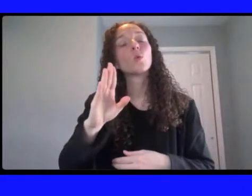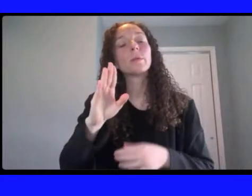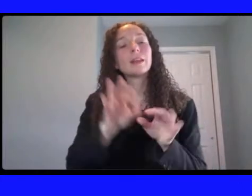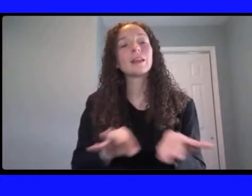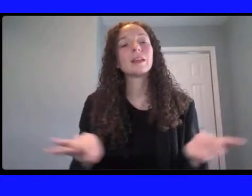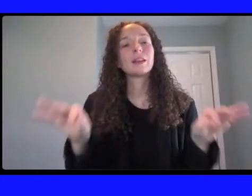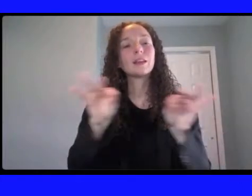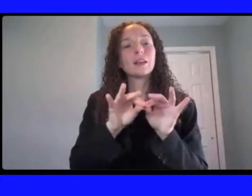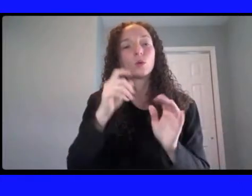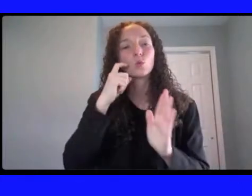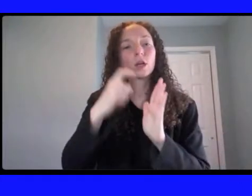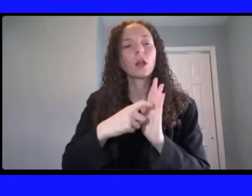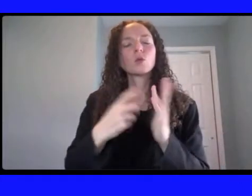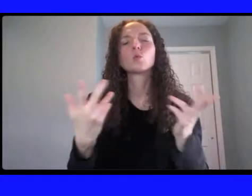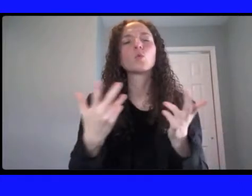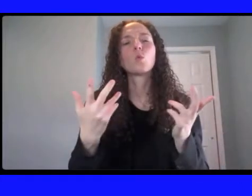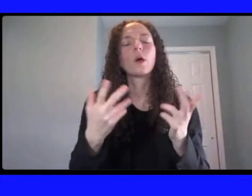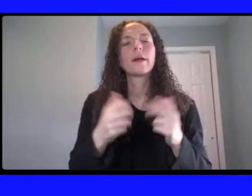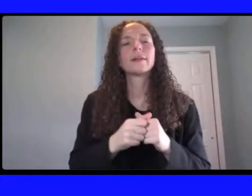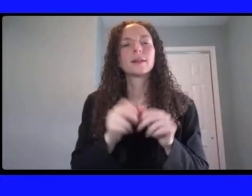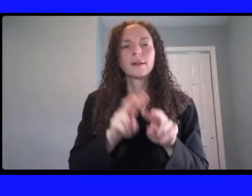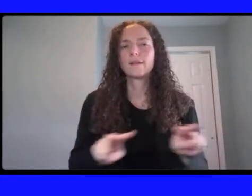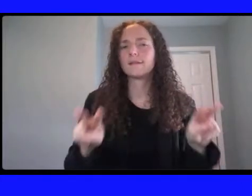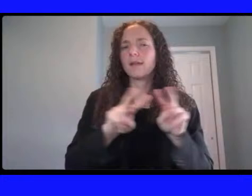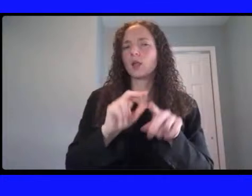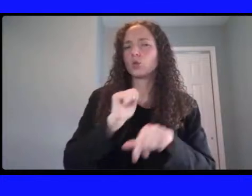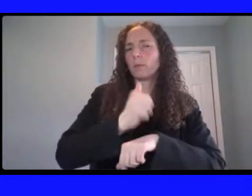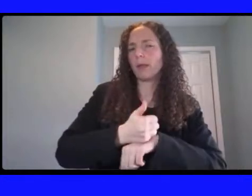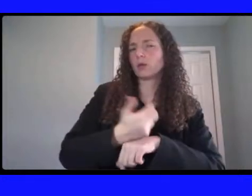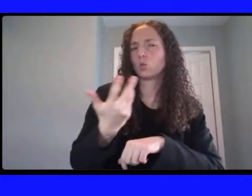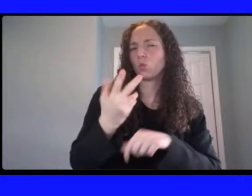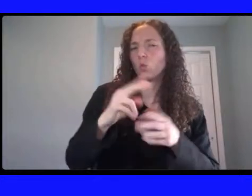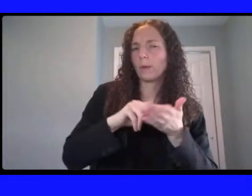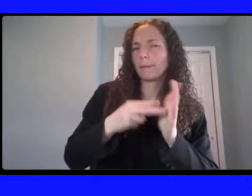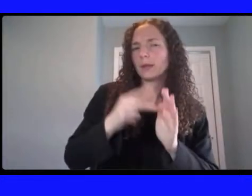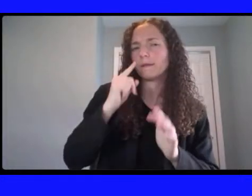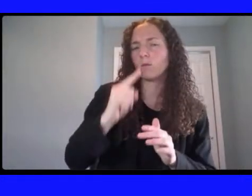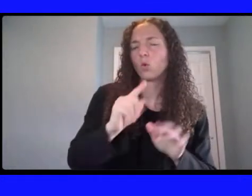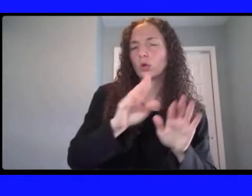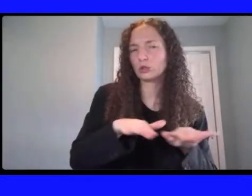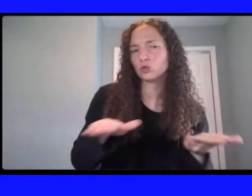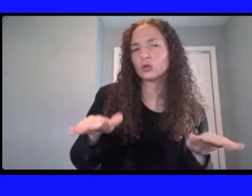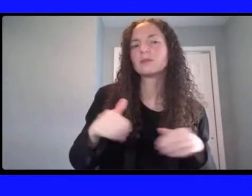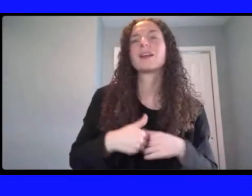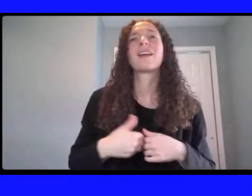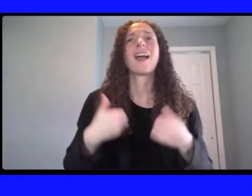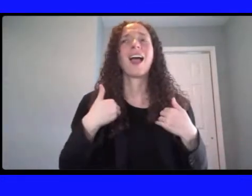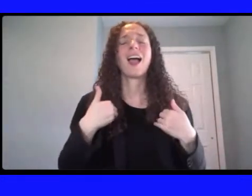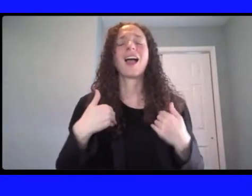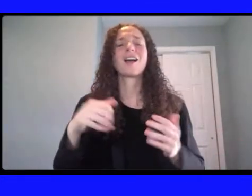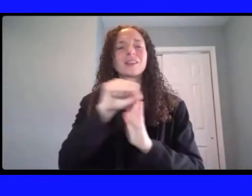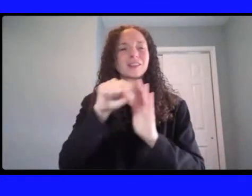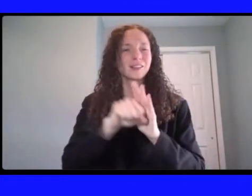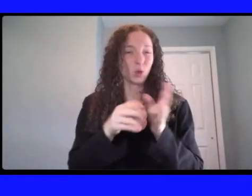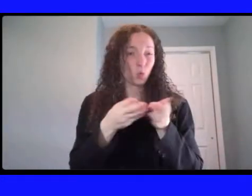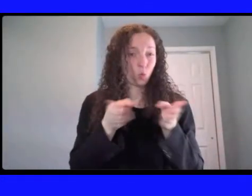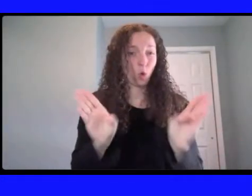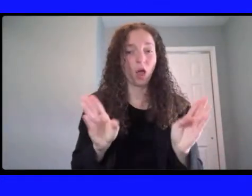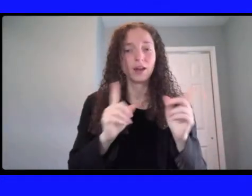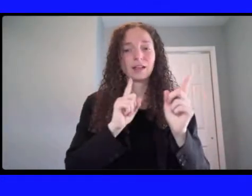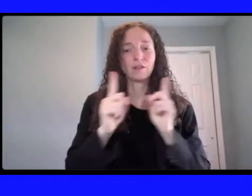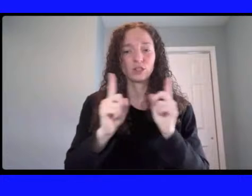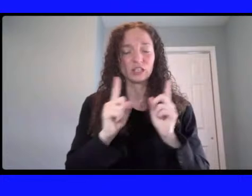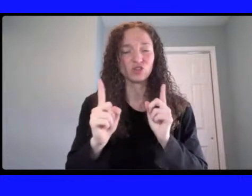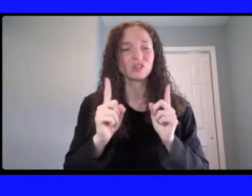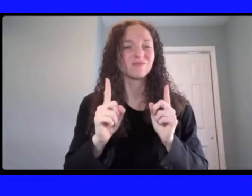that fit that bill. You do need to pay more attention to that important small number of children, but really you should see everybody